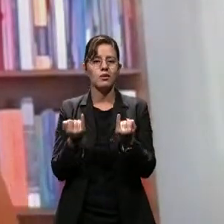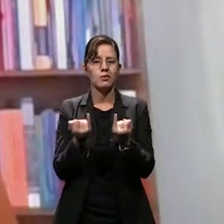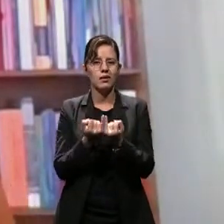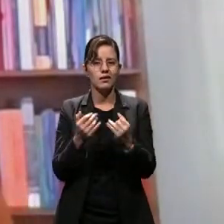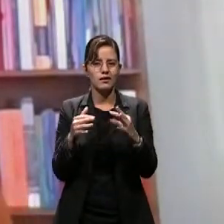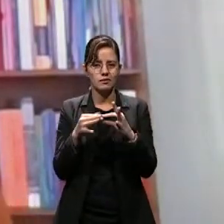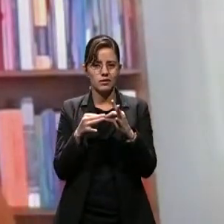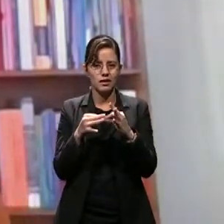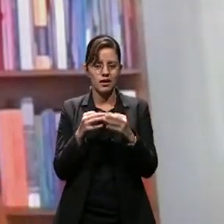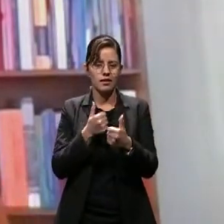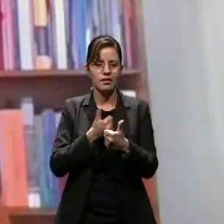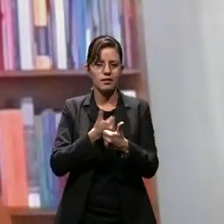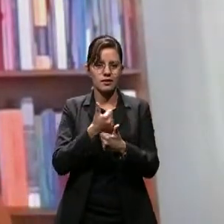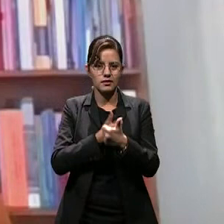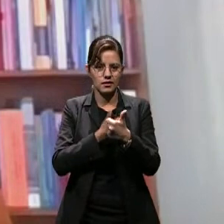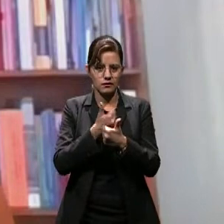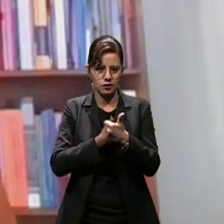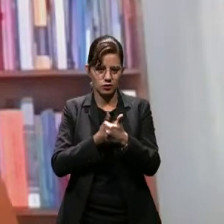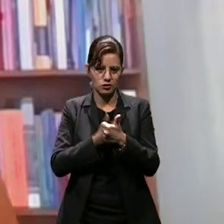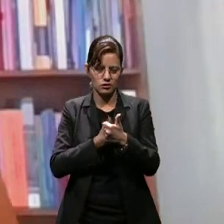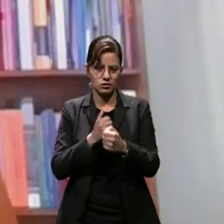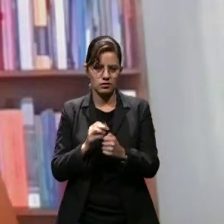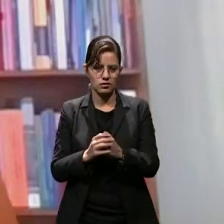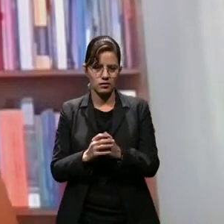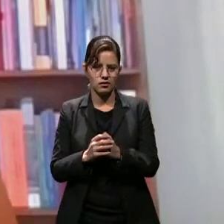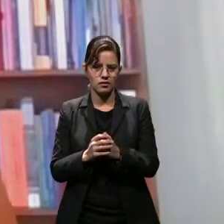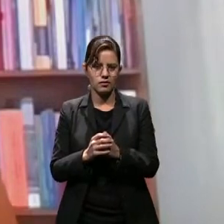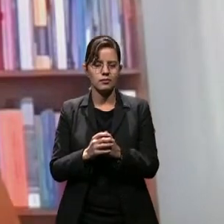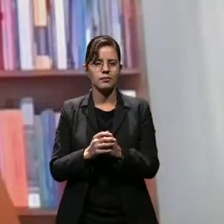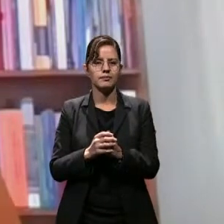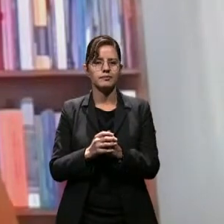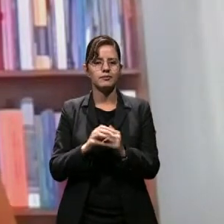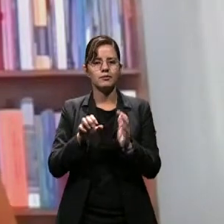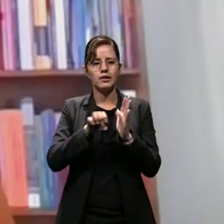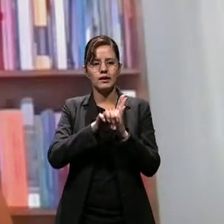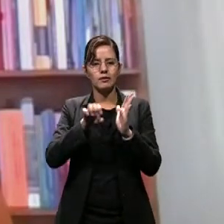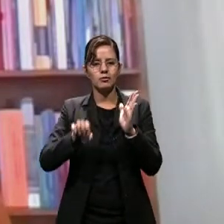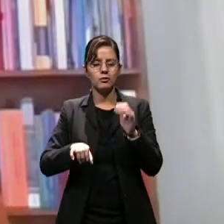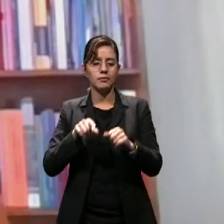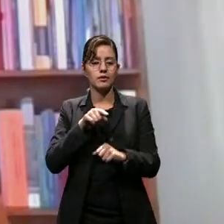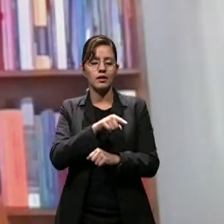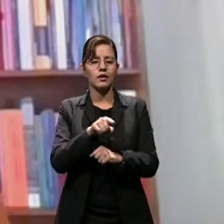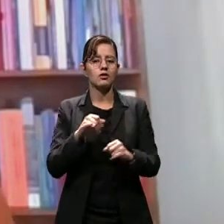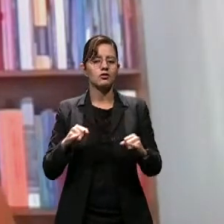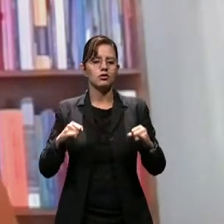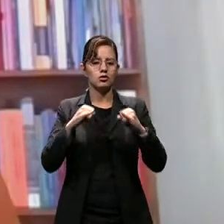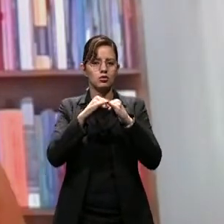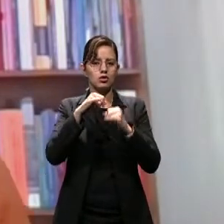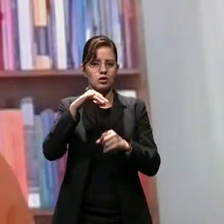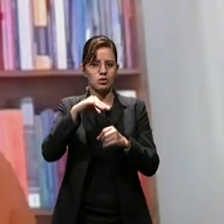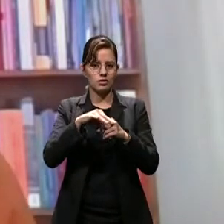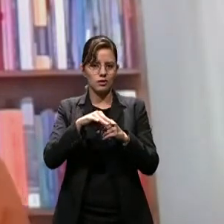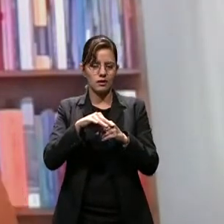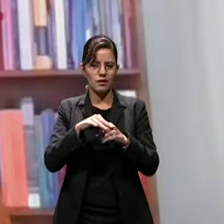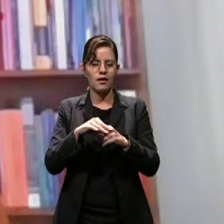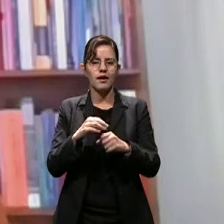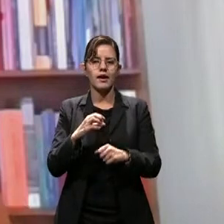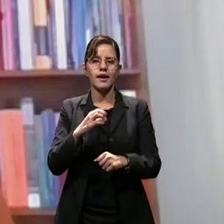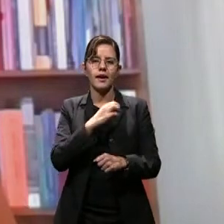And we also heard about the challenges that have to do with the roles of the electoral bodies